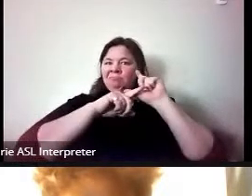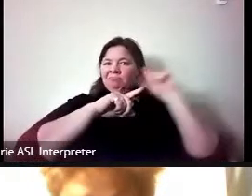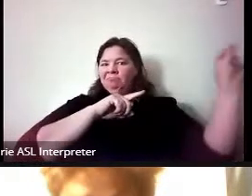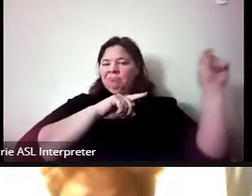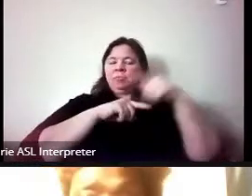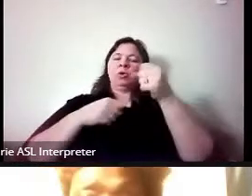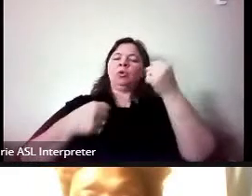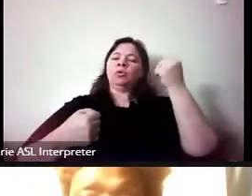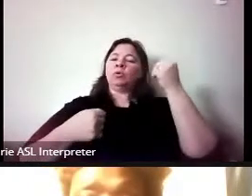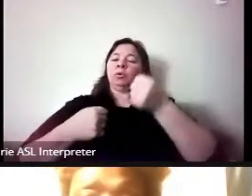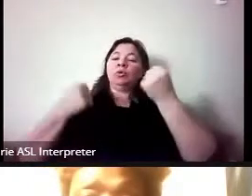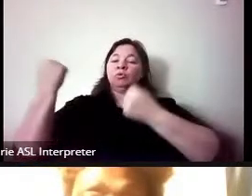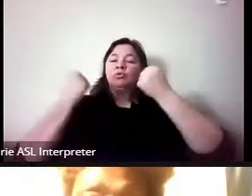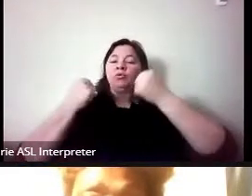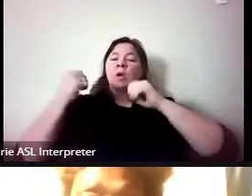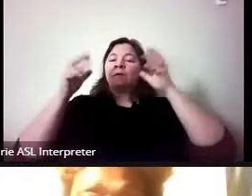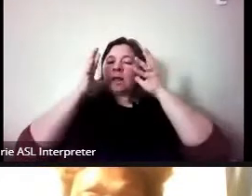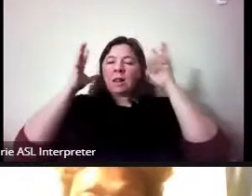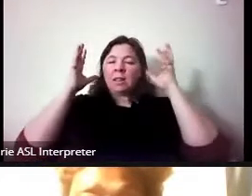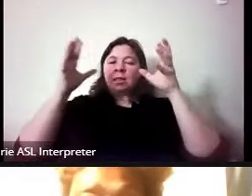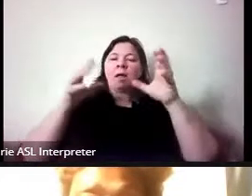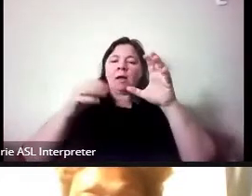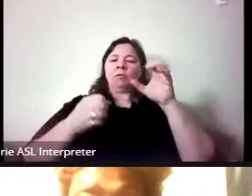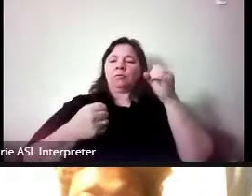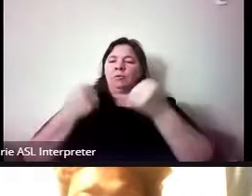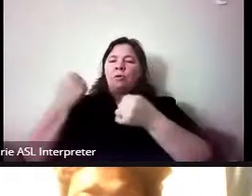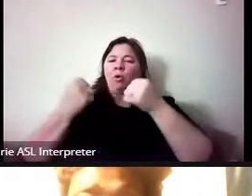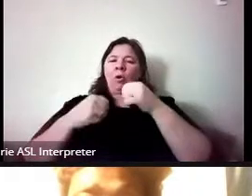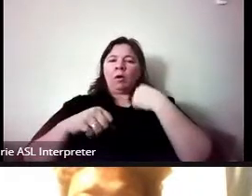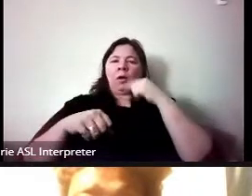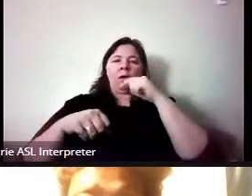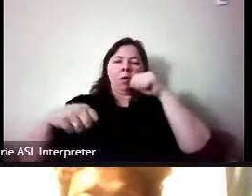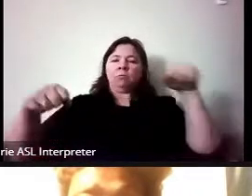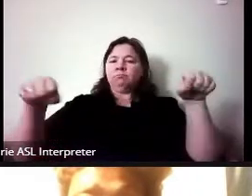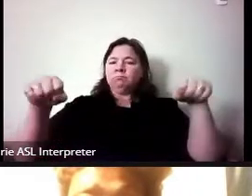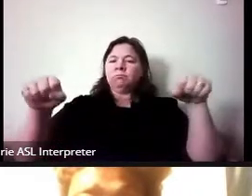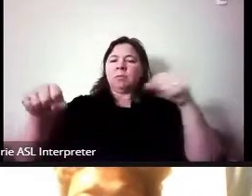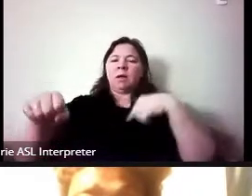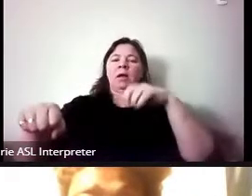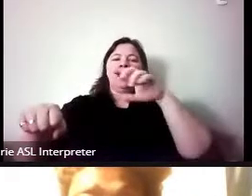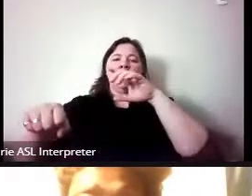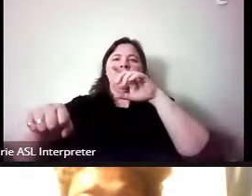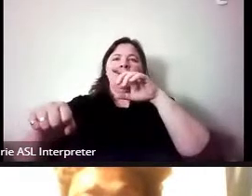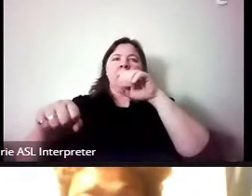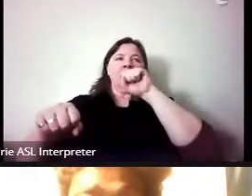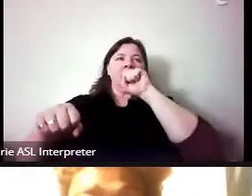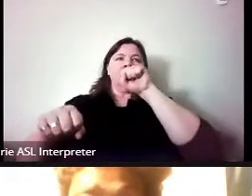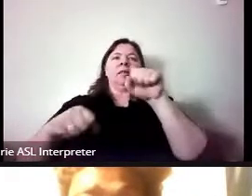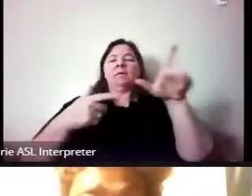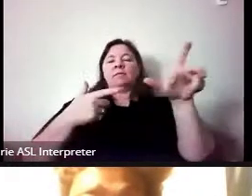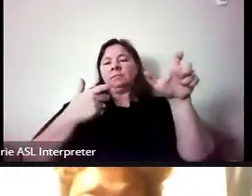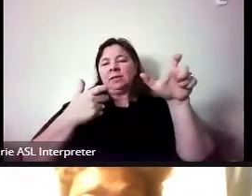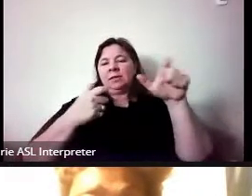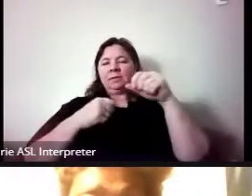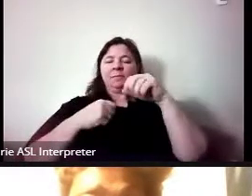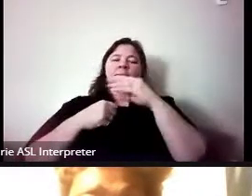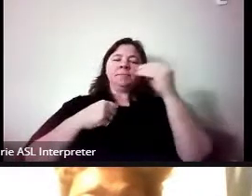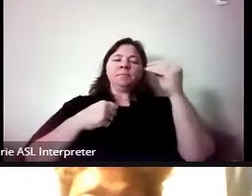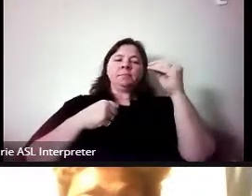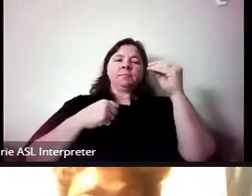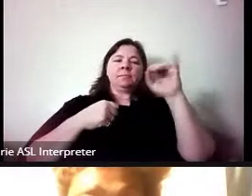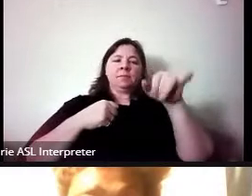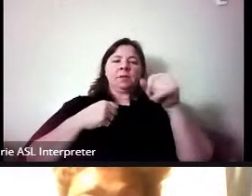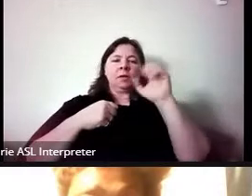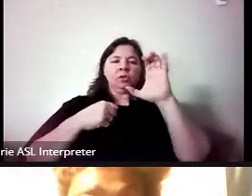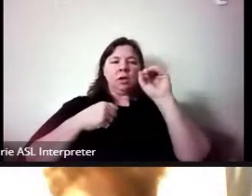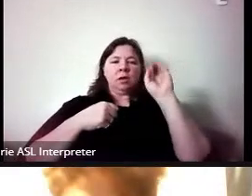super bike, you'll understand exactly what I'm talking about. I don't ride them, but I do love speed. And I think